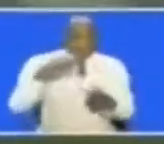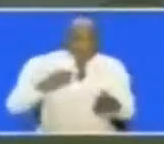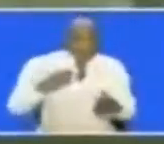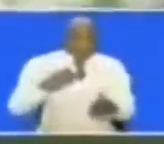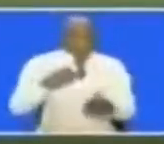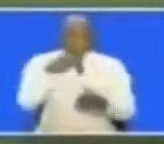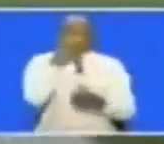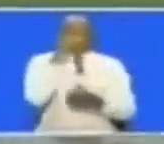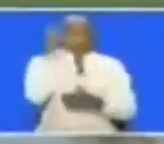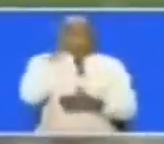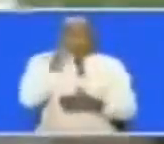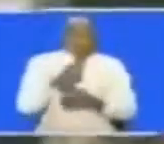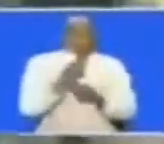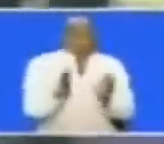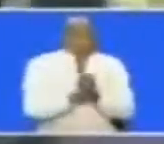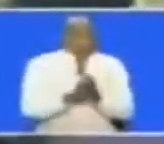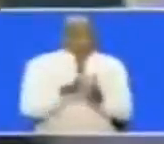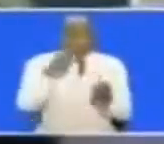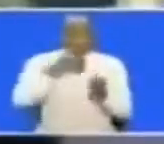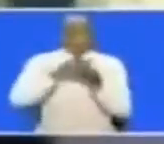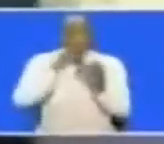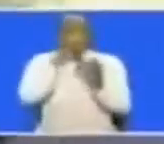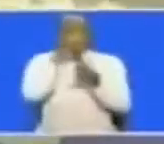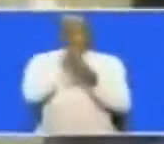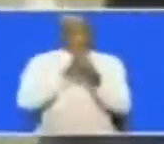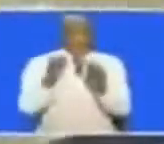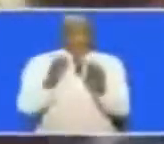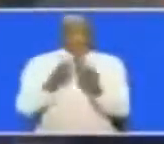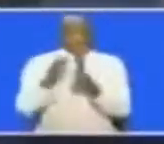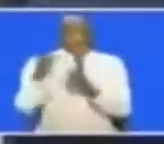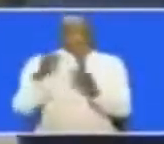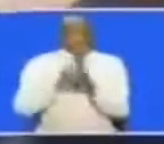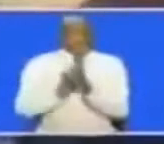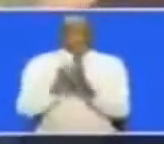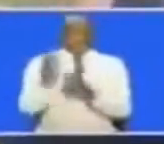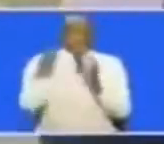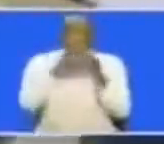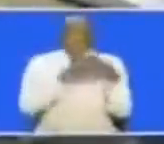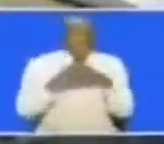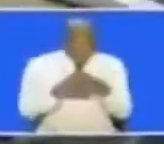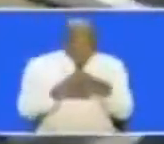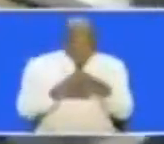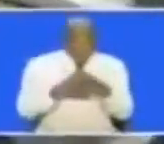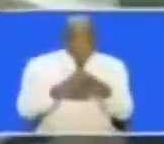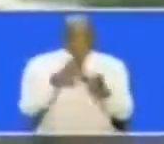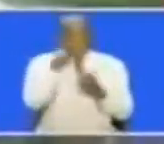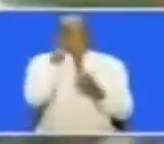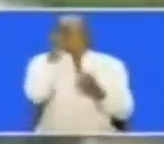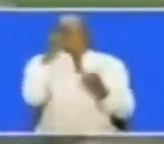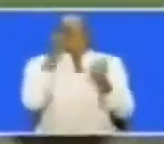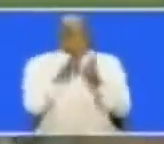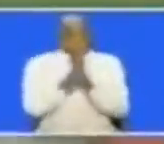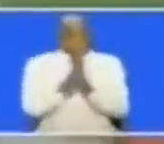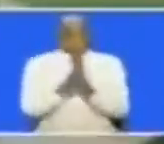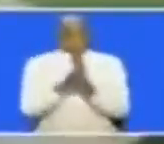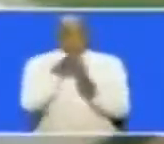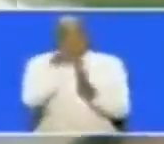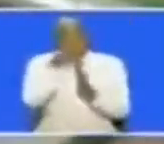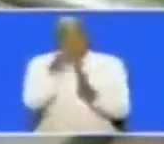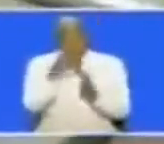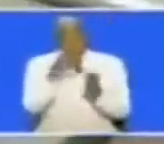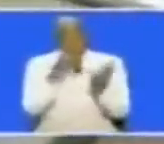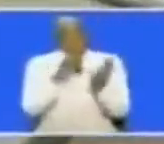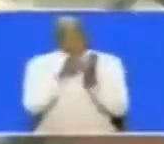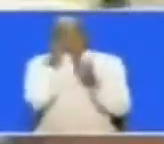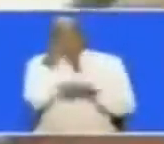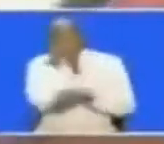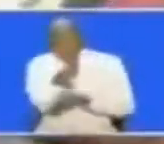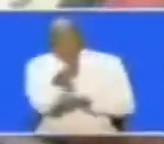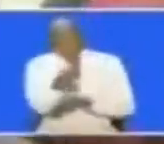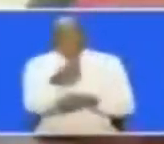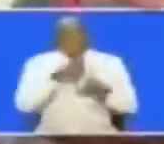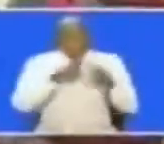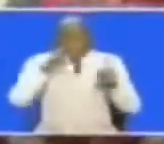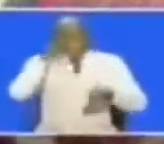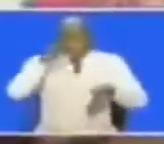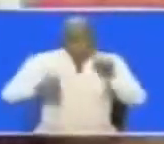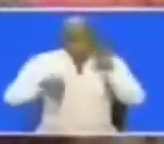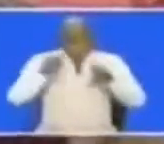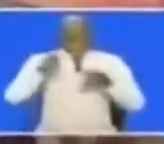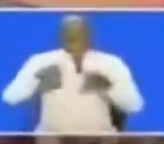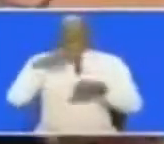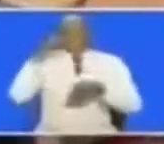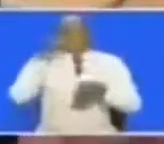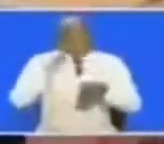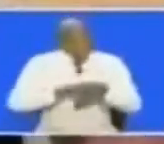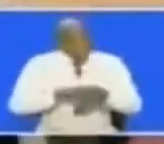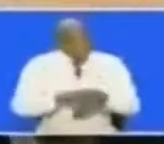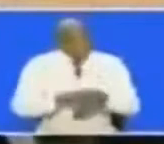than 50% of the total harvest in the U.S. Right now, 15 to 20 bushels is a good catch, but the number varies throughout the